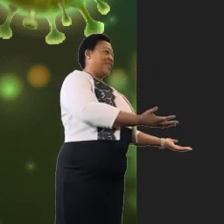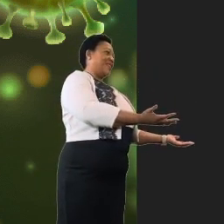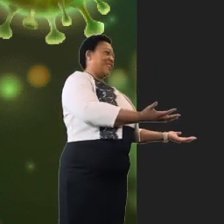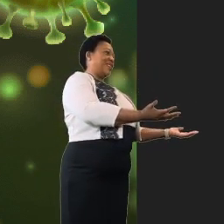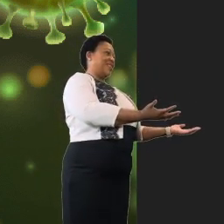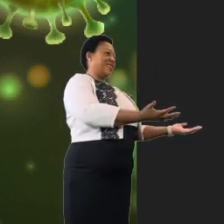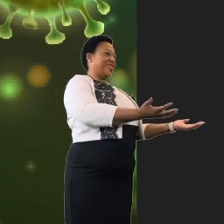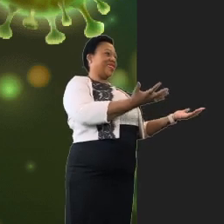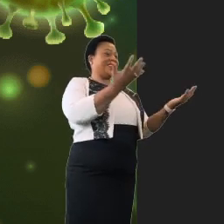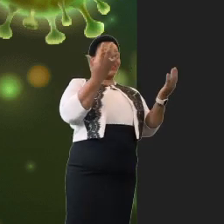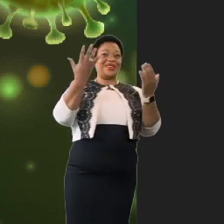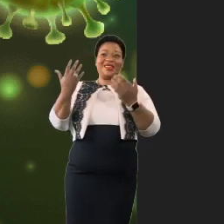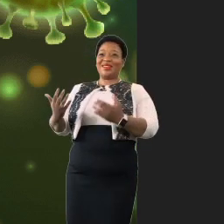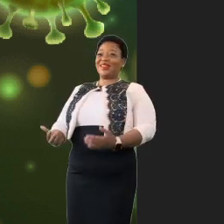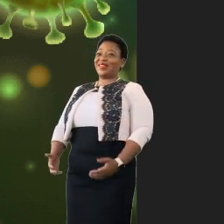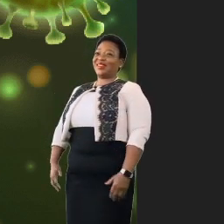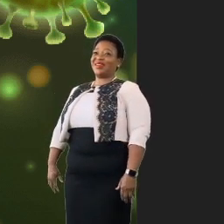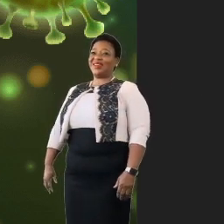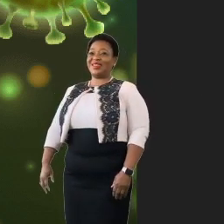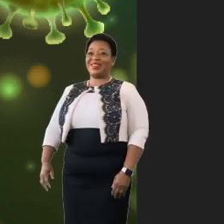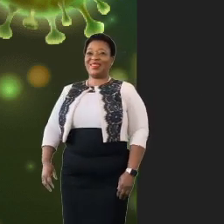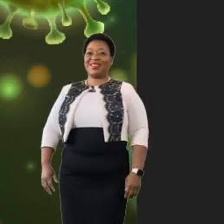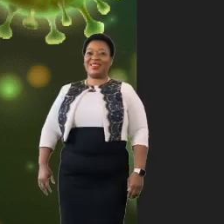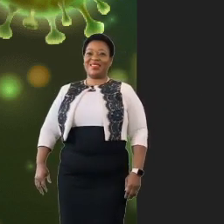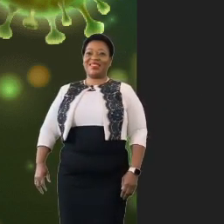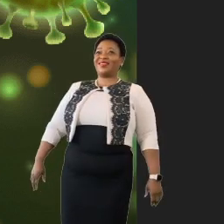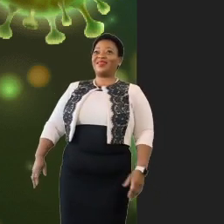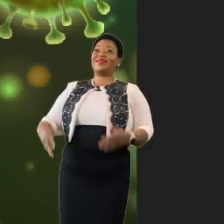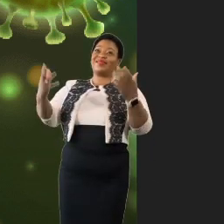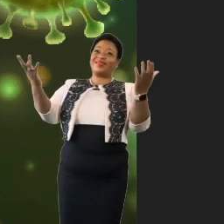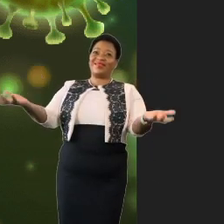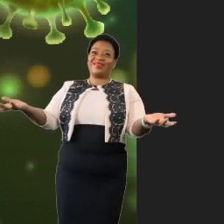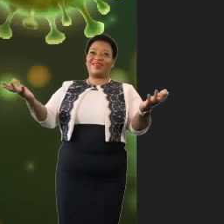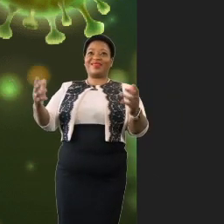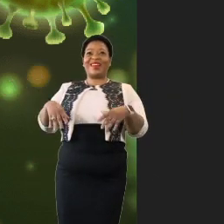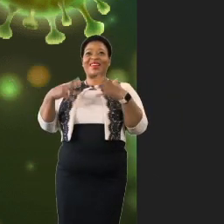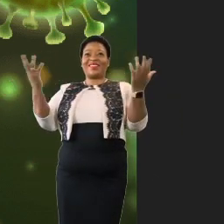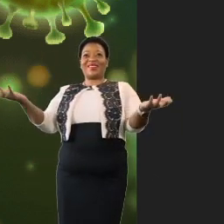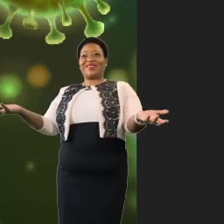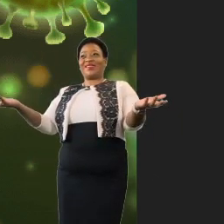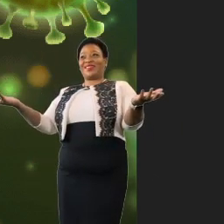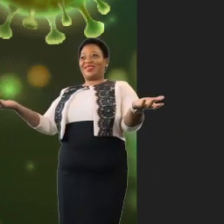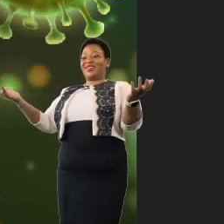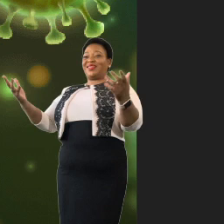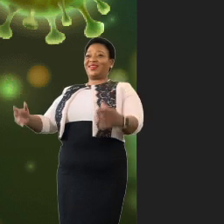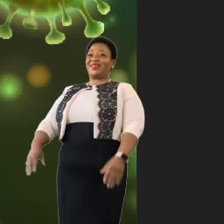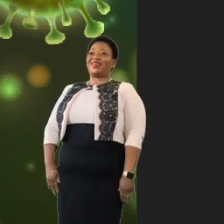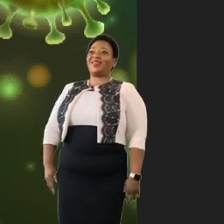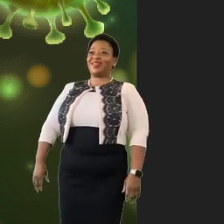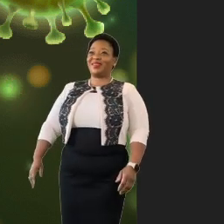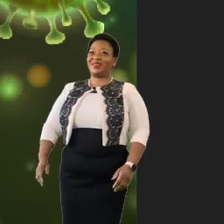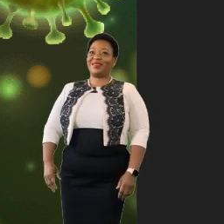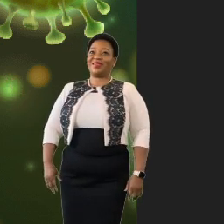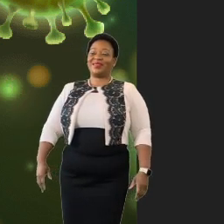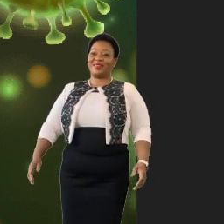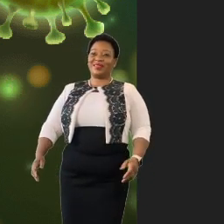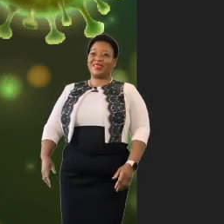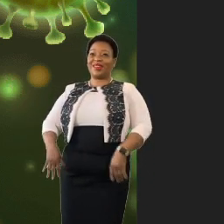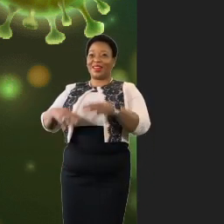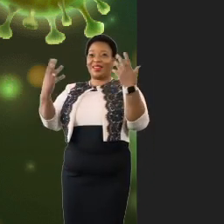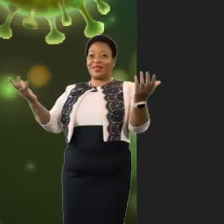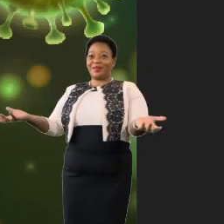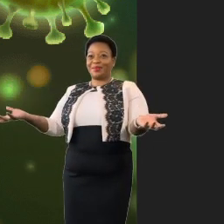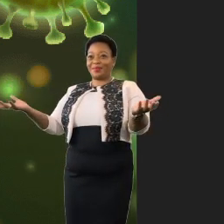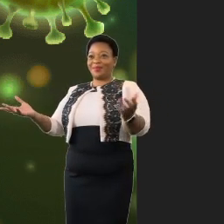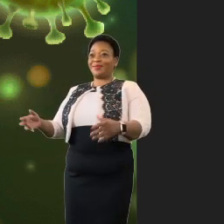potential developer or whoever, they've already said upfront that this is the kind of development that we will need. I've also seen that